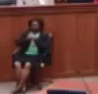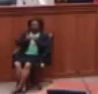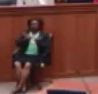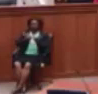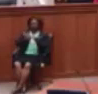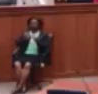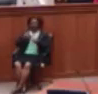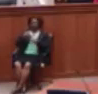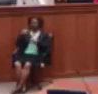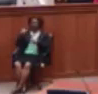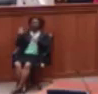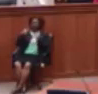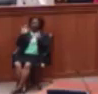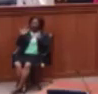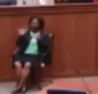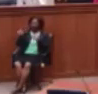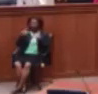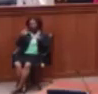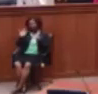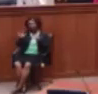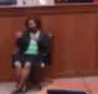two.